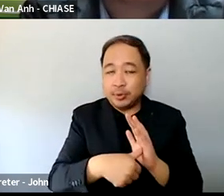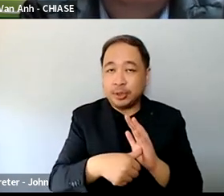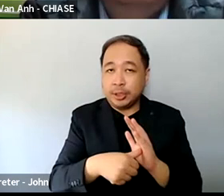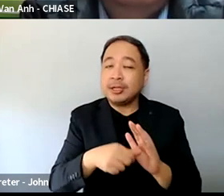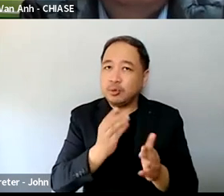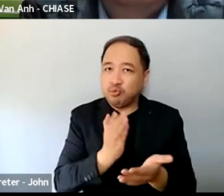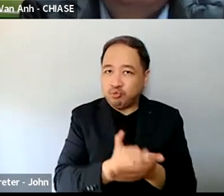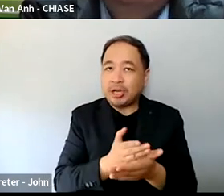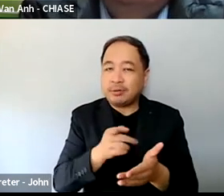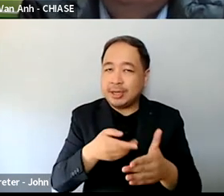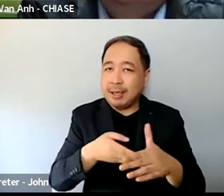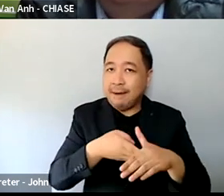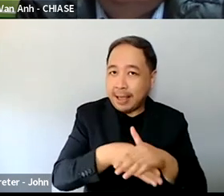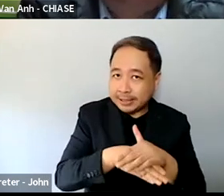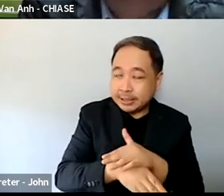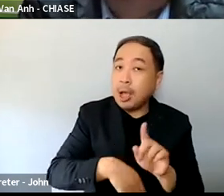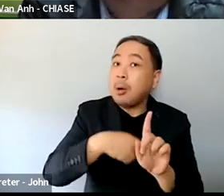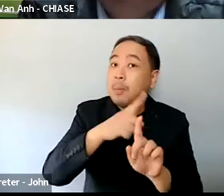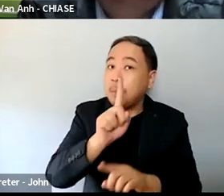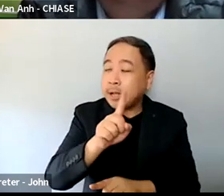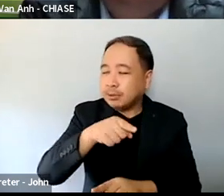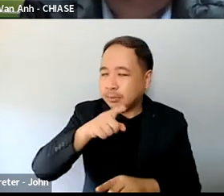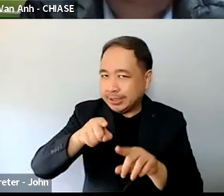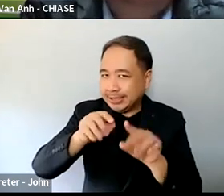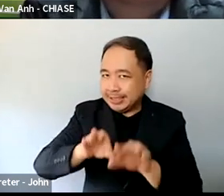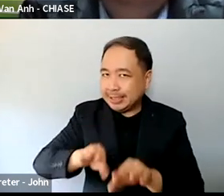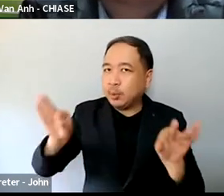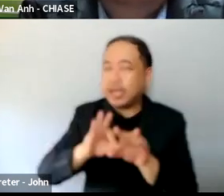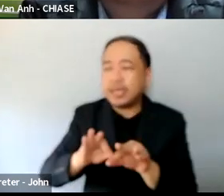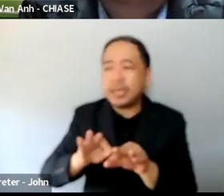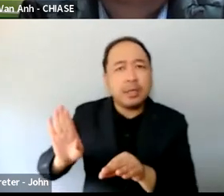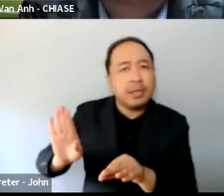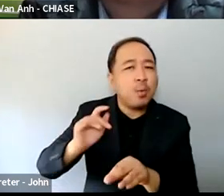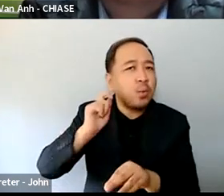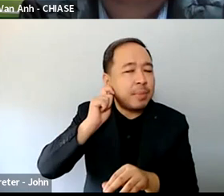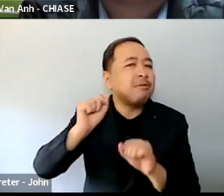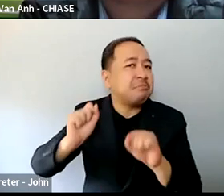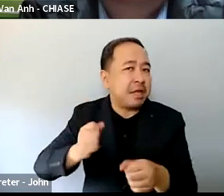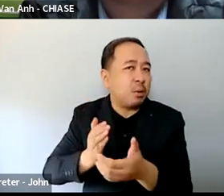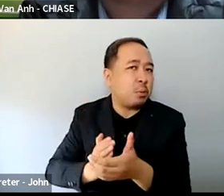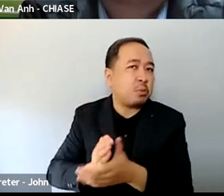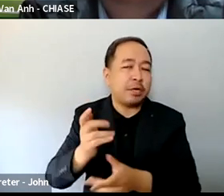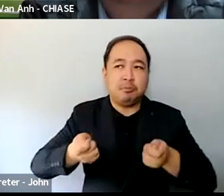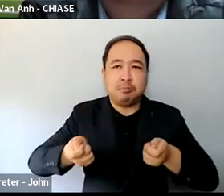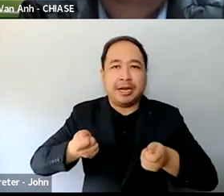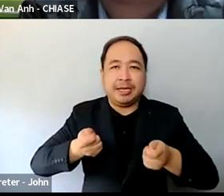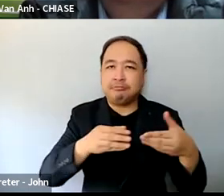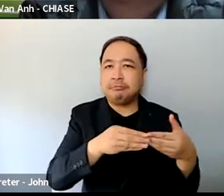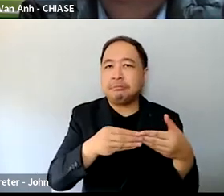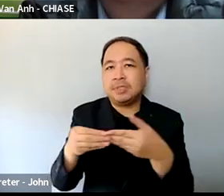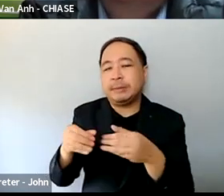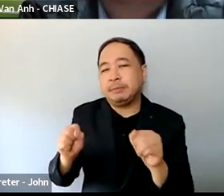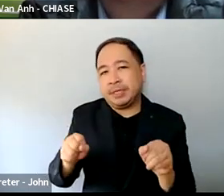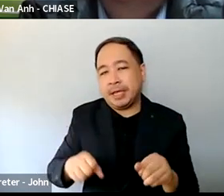to manage. I think this is one of the things that I'd like to just get from you. I'd like to just go